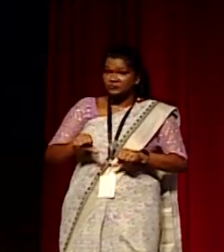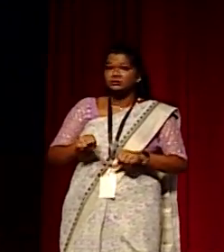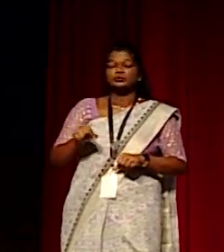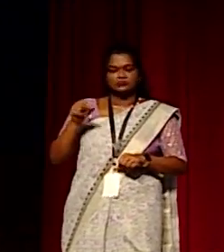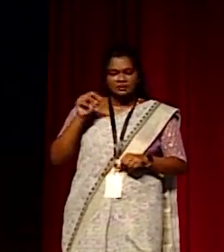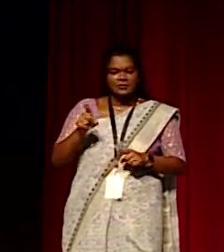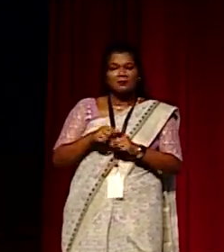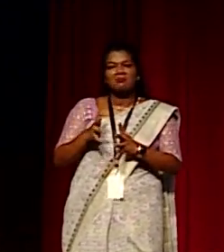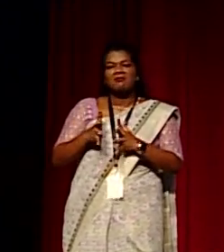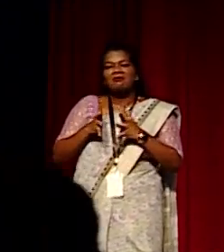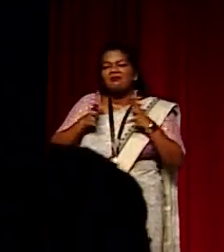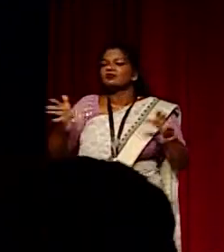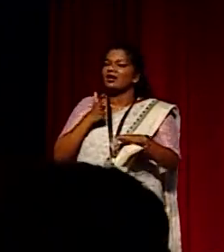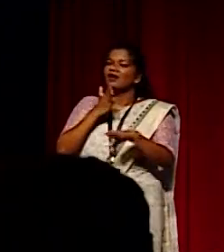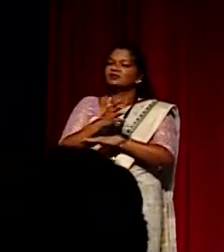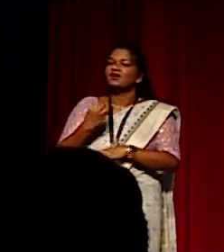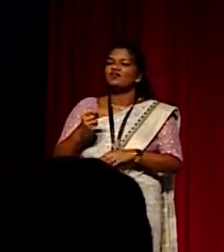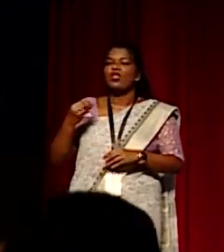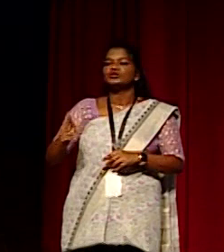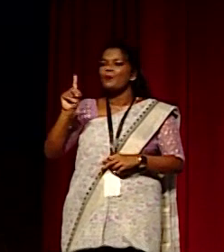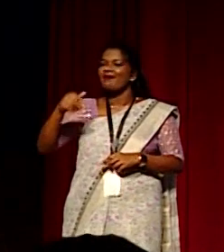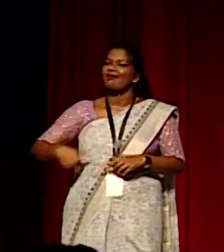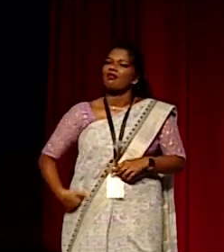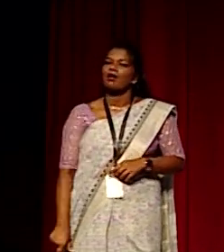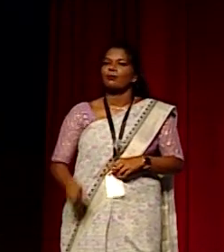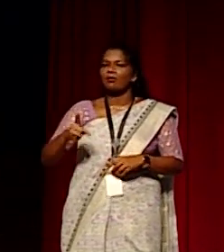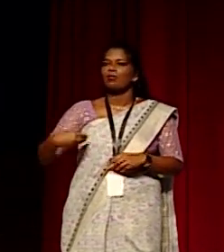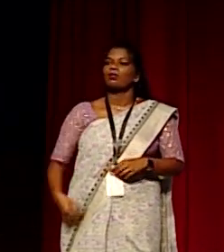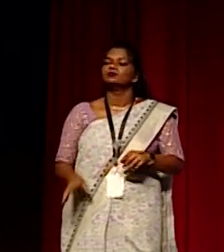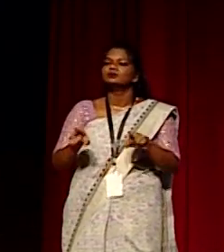has greater efficiency than somebody who's lost one leg above the knee.